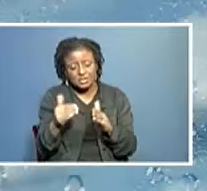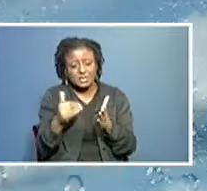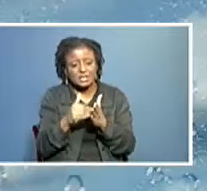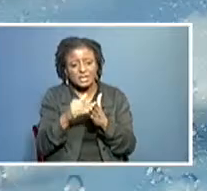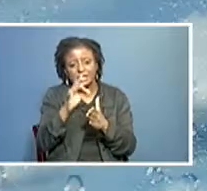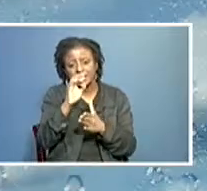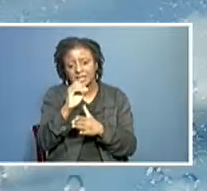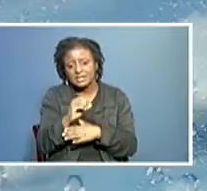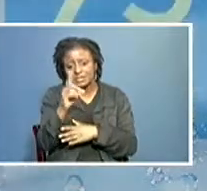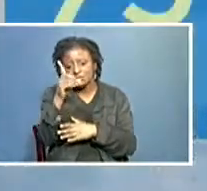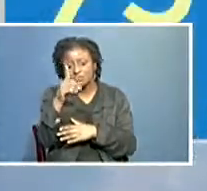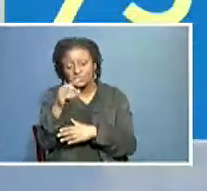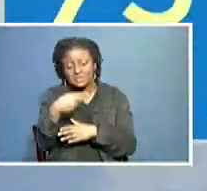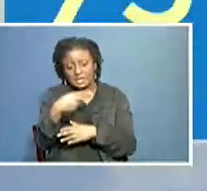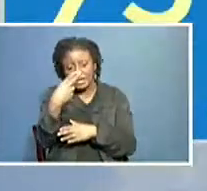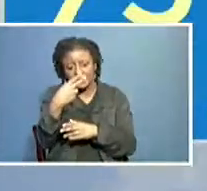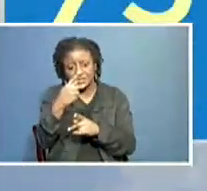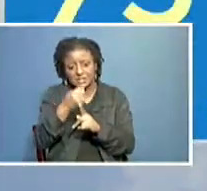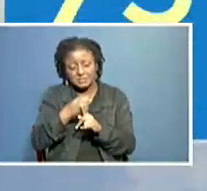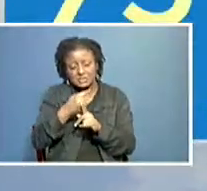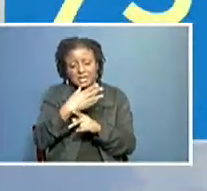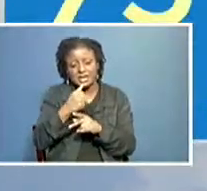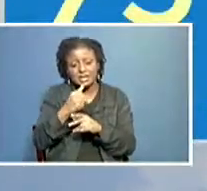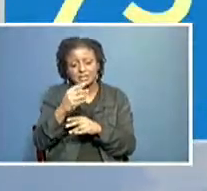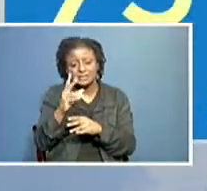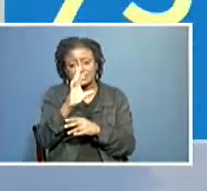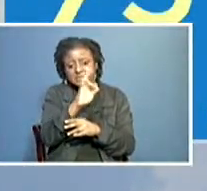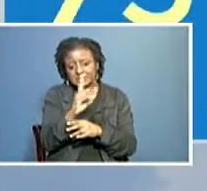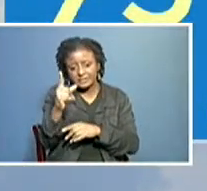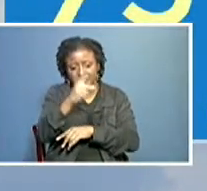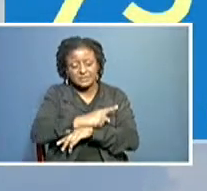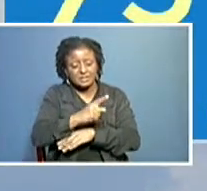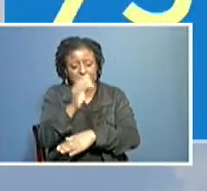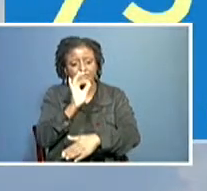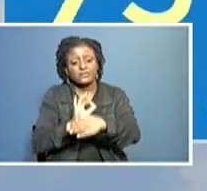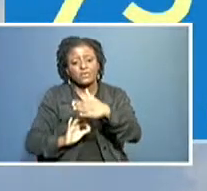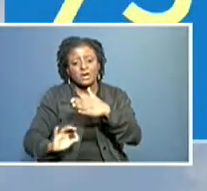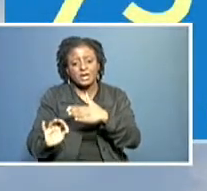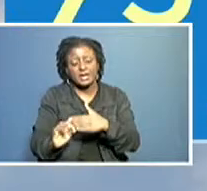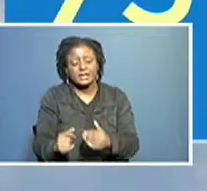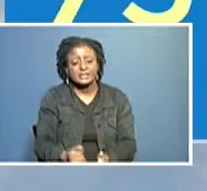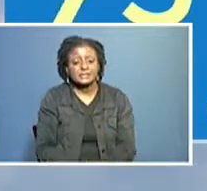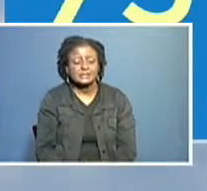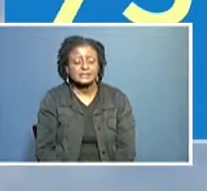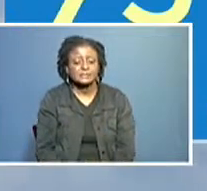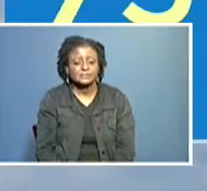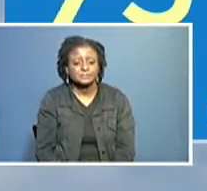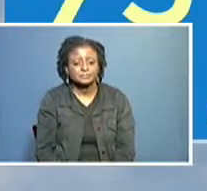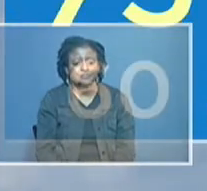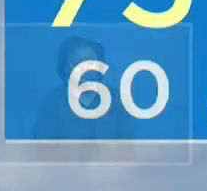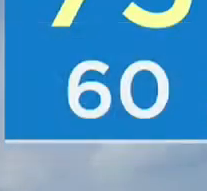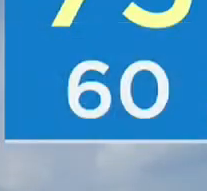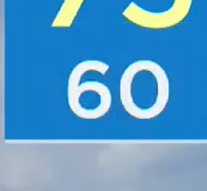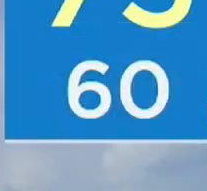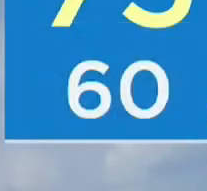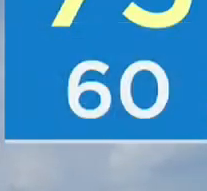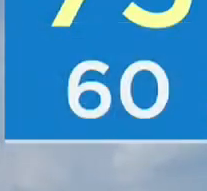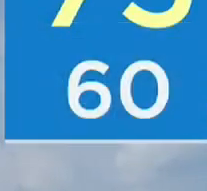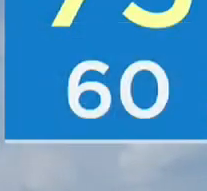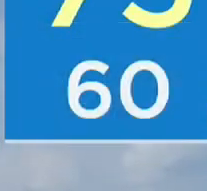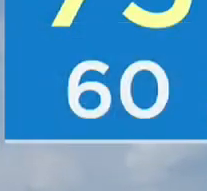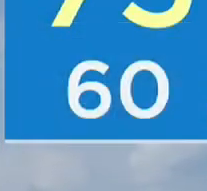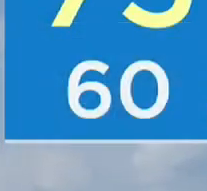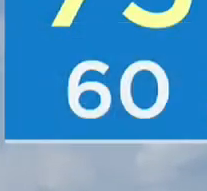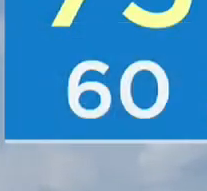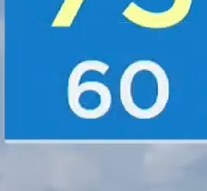80 degrees for a high temperature. The extended weather forecast over the next 7 days, a couple of the wet stuff developing tomorrow as that low